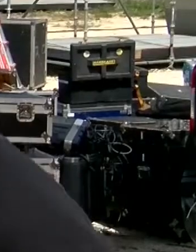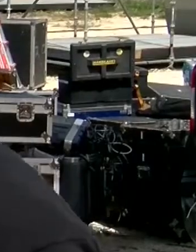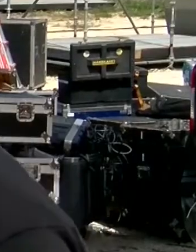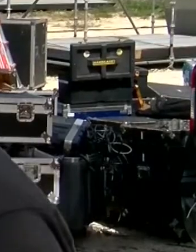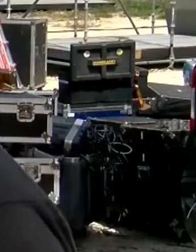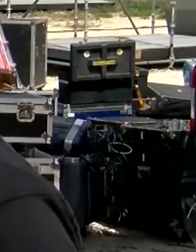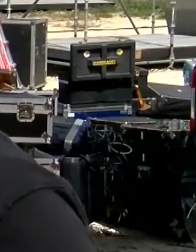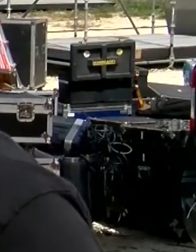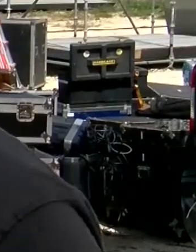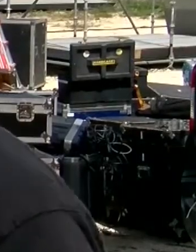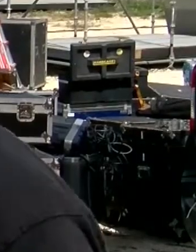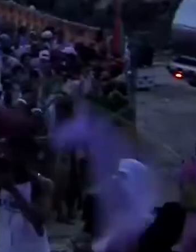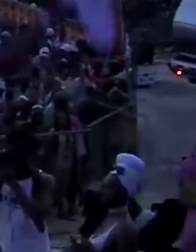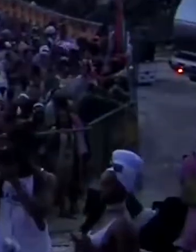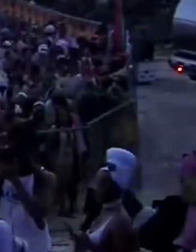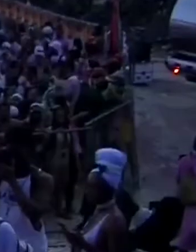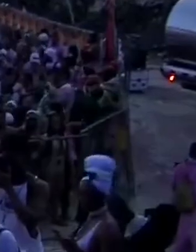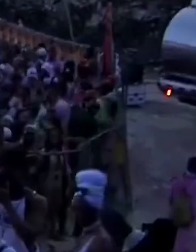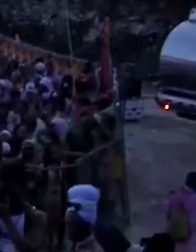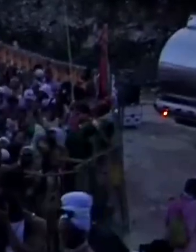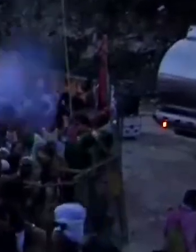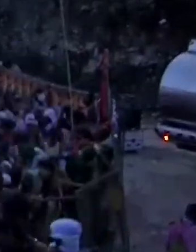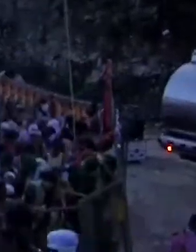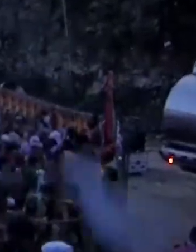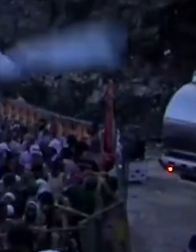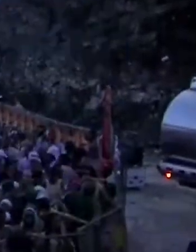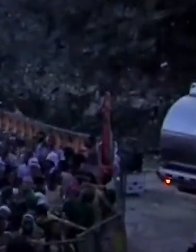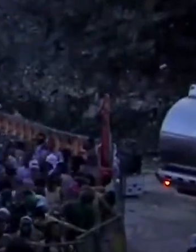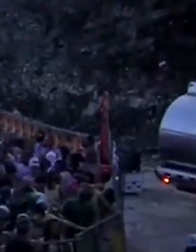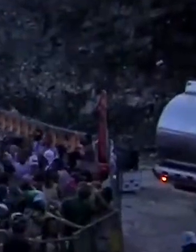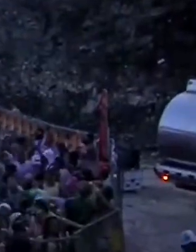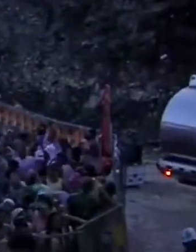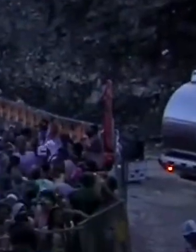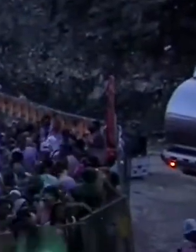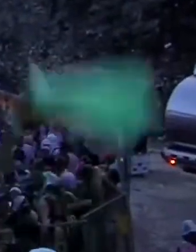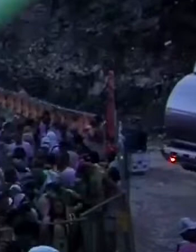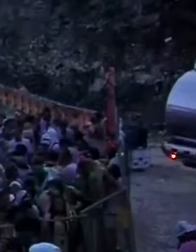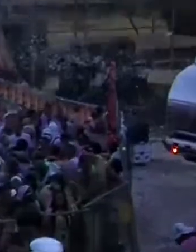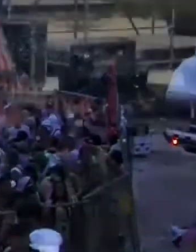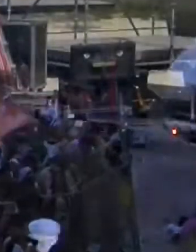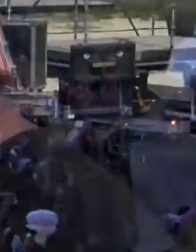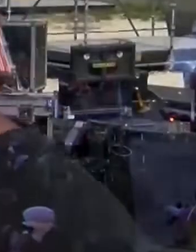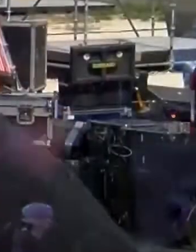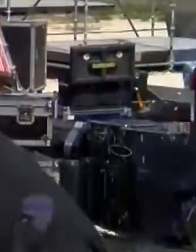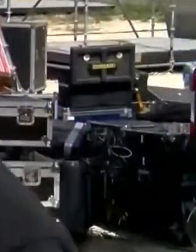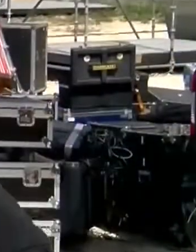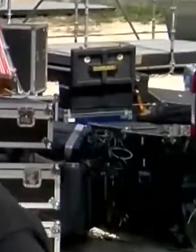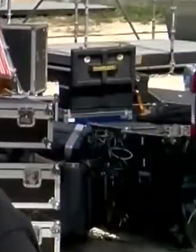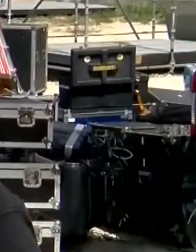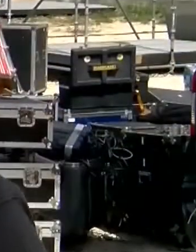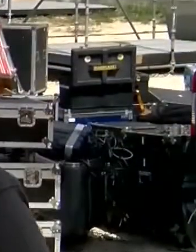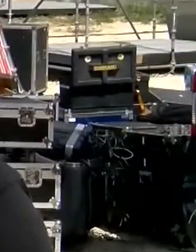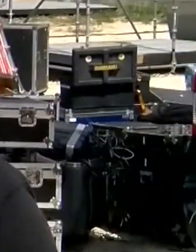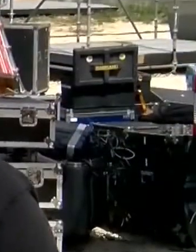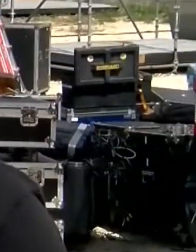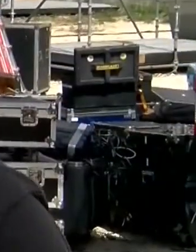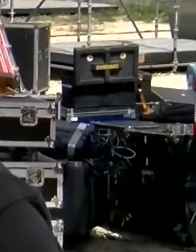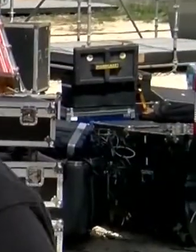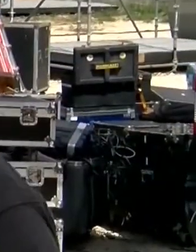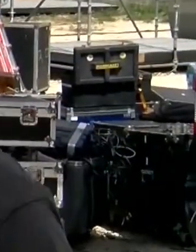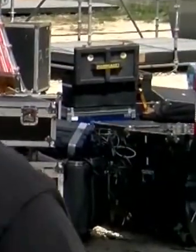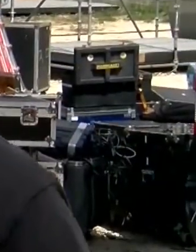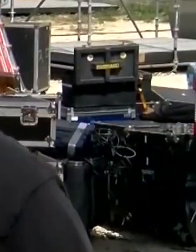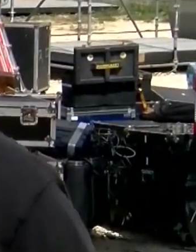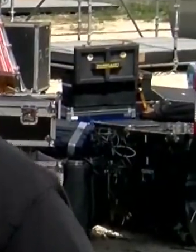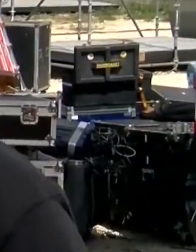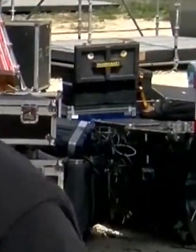the quarry to where we are now. It has grown throughout the years as a DJ event. This is now the evolution of Blood for Color. So you will see